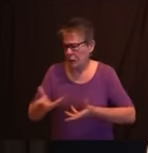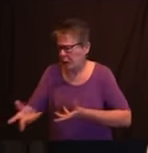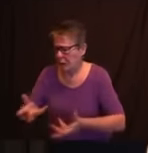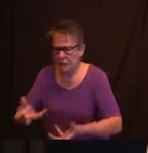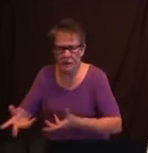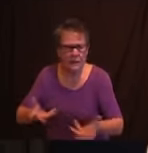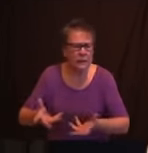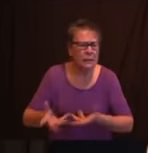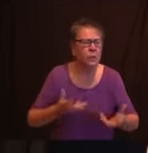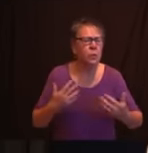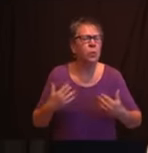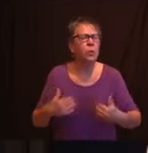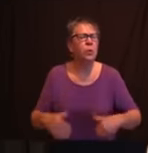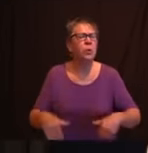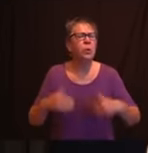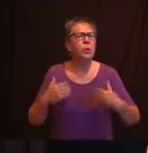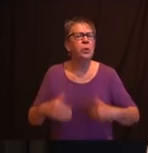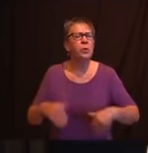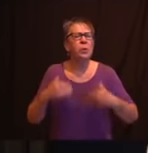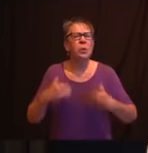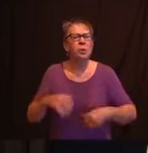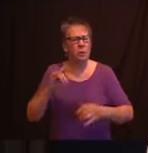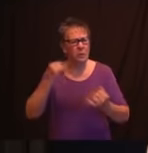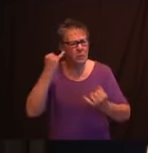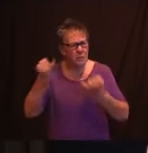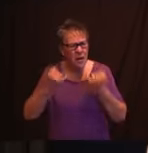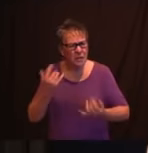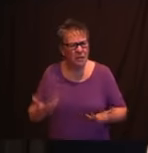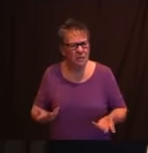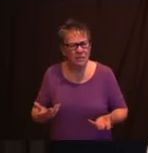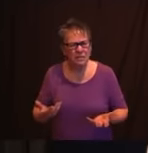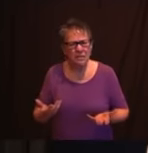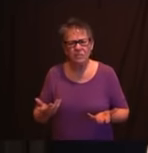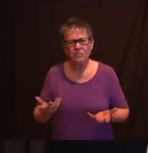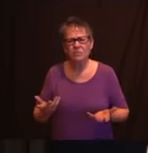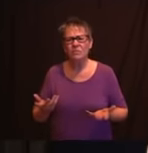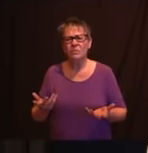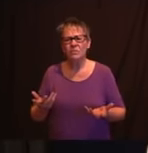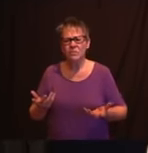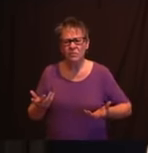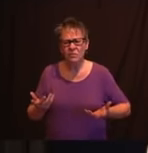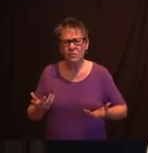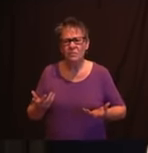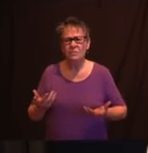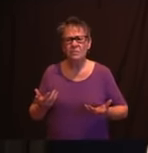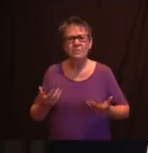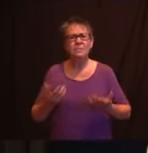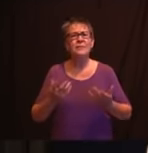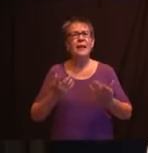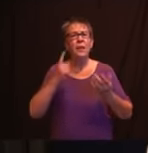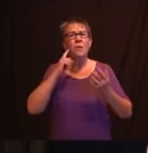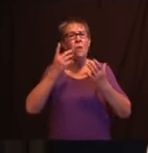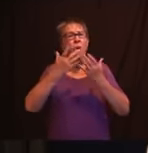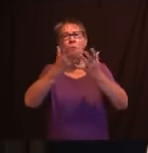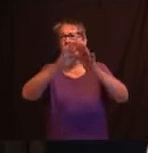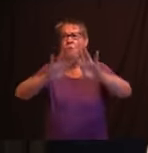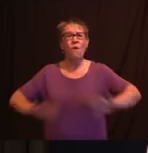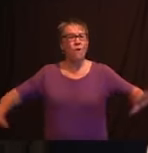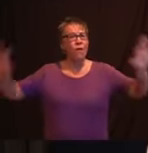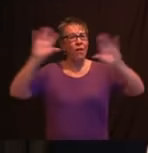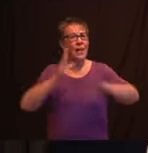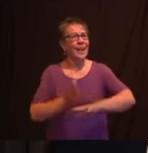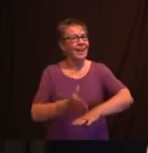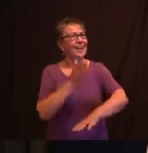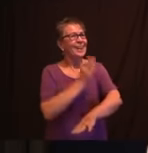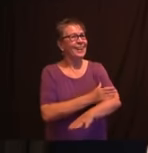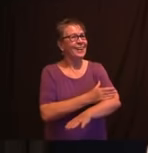often remain unacceptably difficult. The Governor has announced that we are in phase 2 this month, and we are hopeful